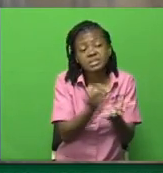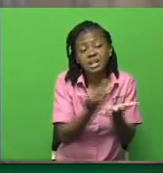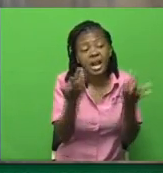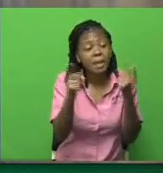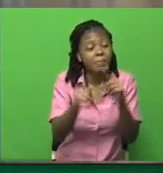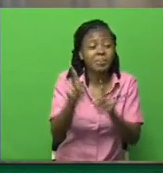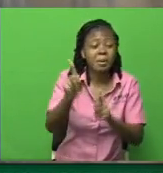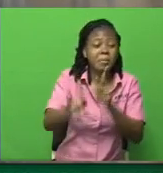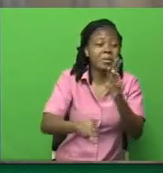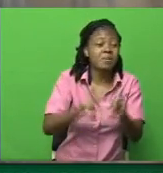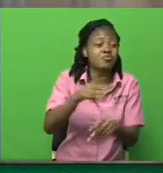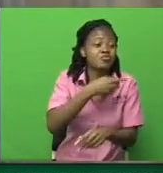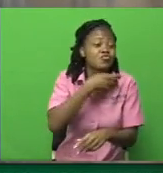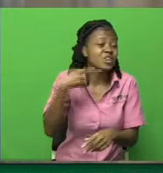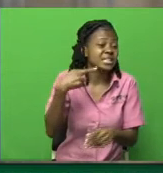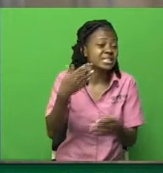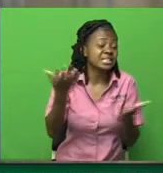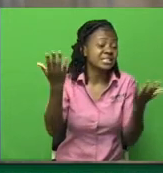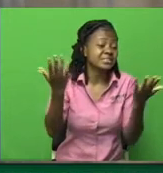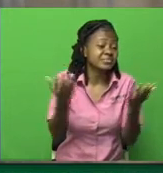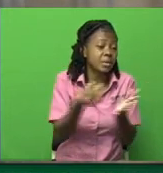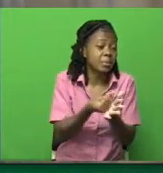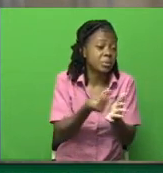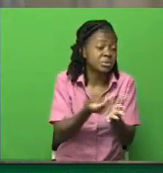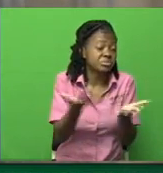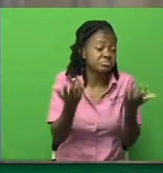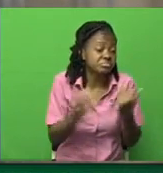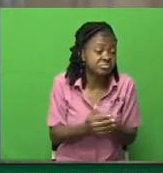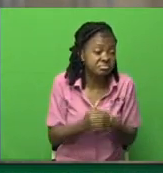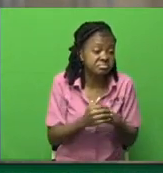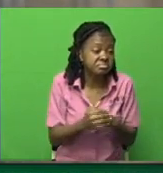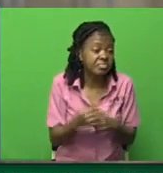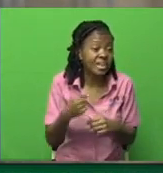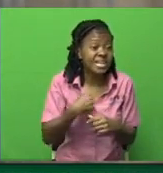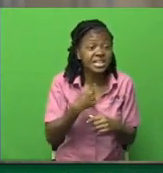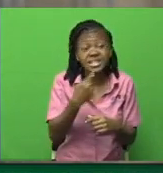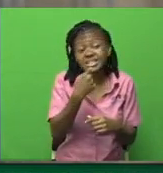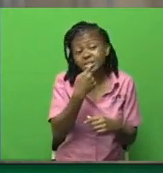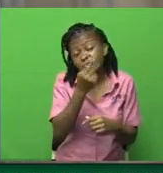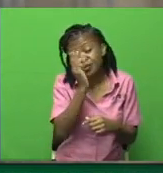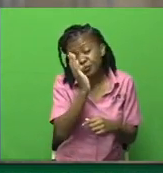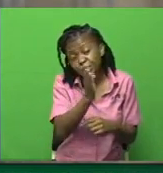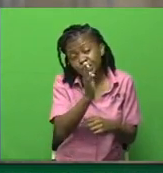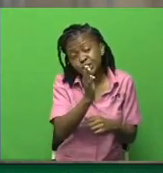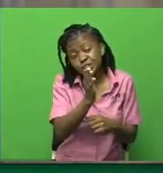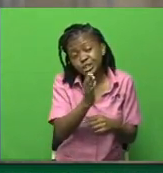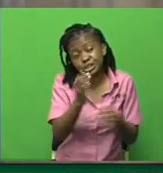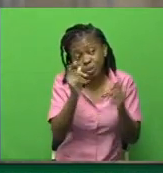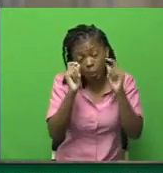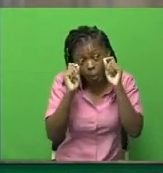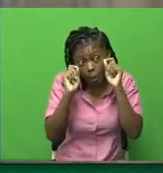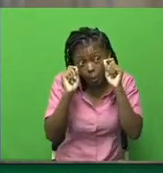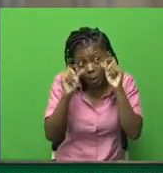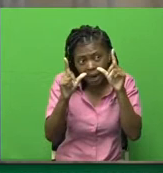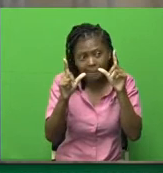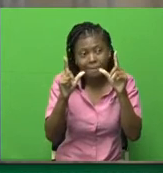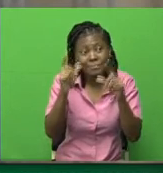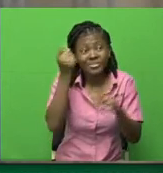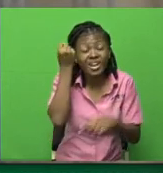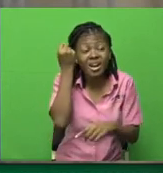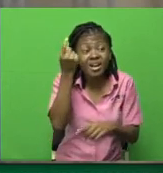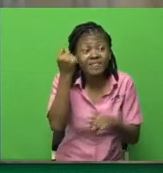at risk I tell them wake up and smell the coffee come down from there